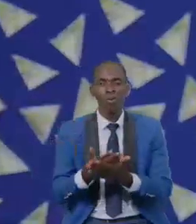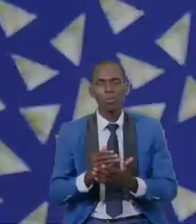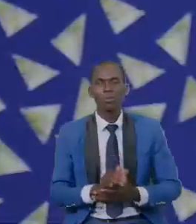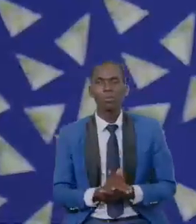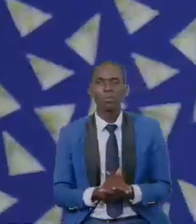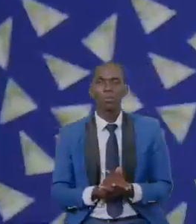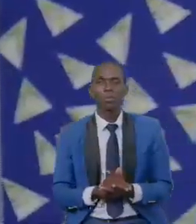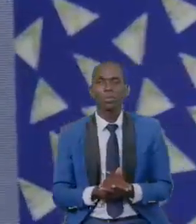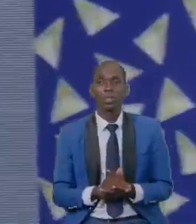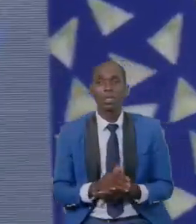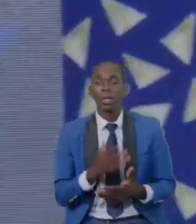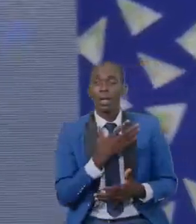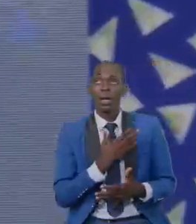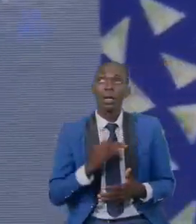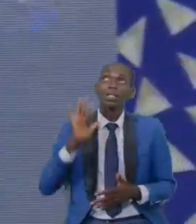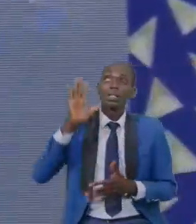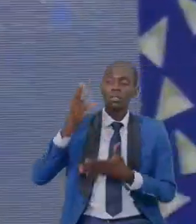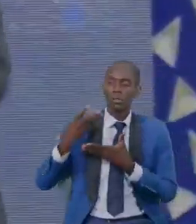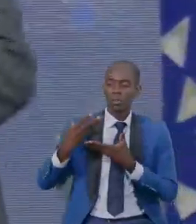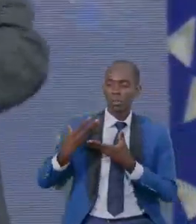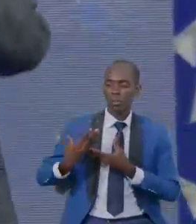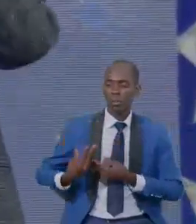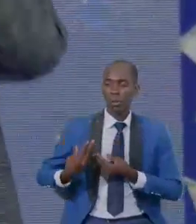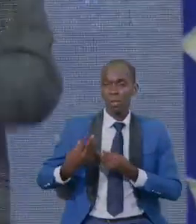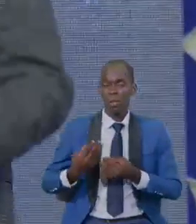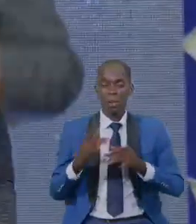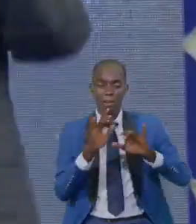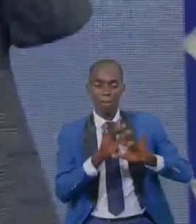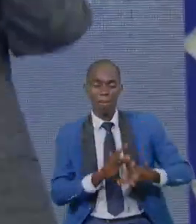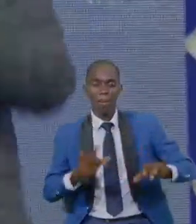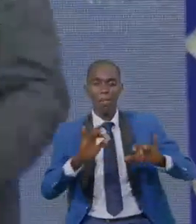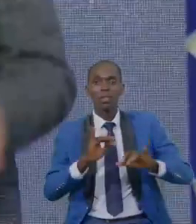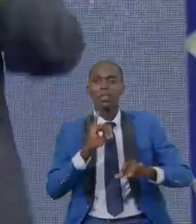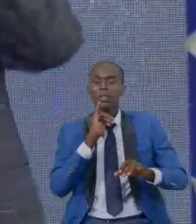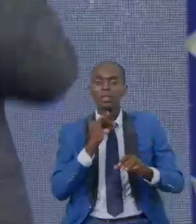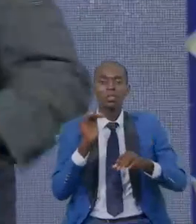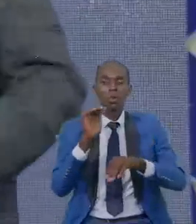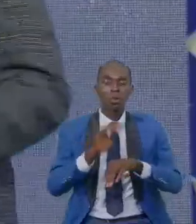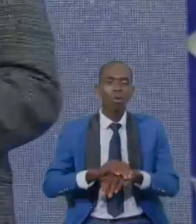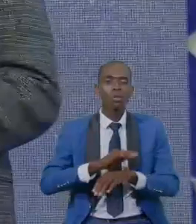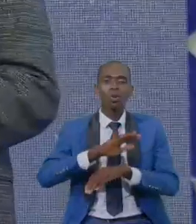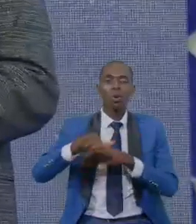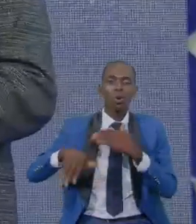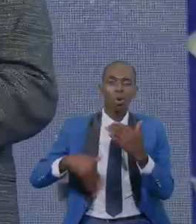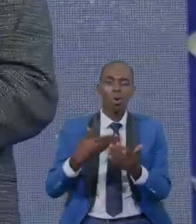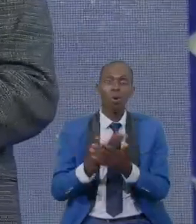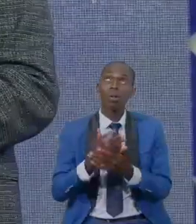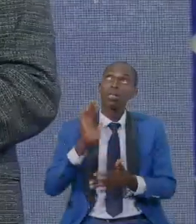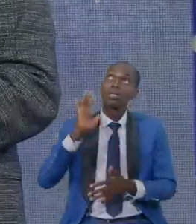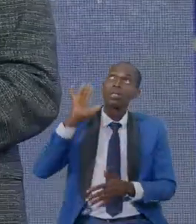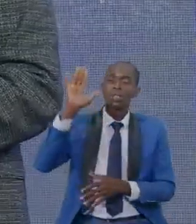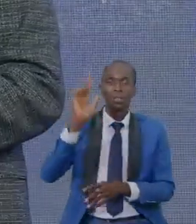And his tender mercies are over all his works.